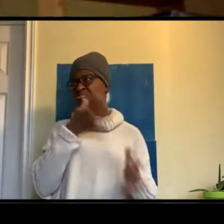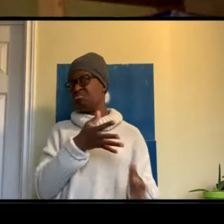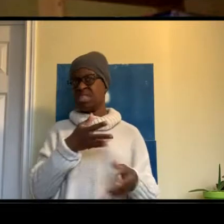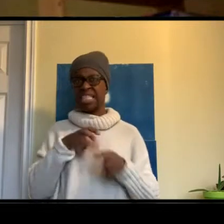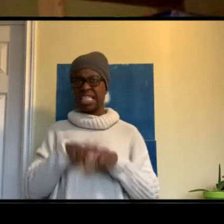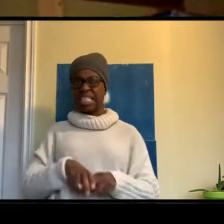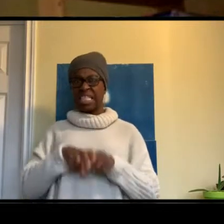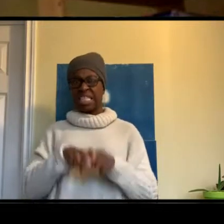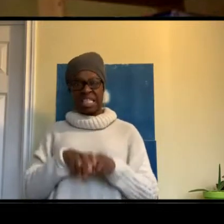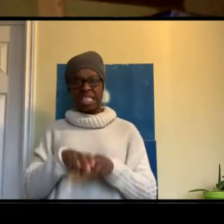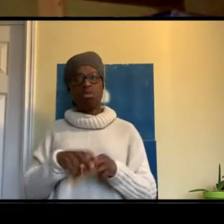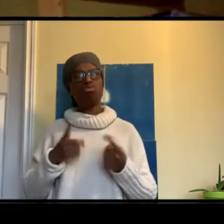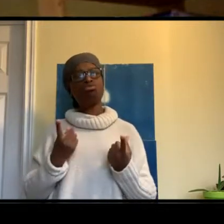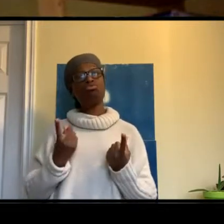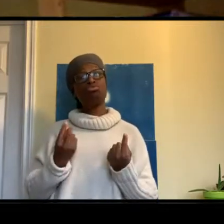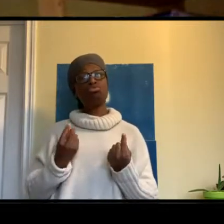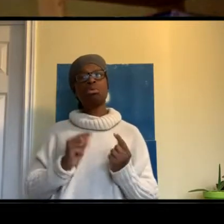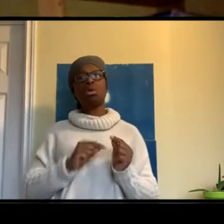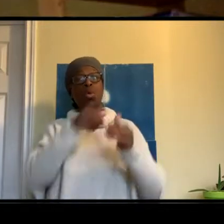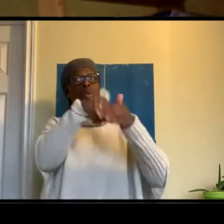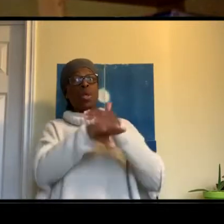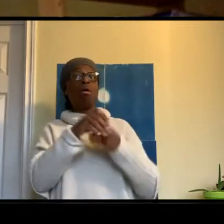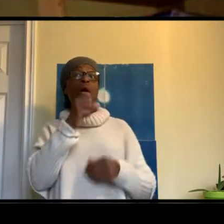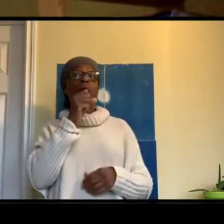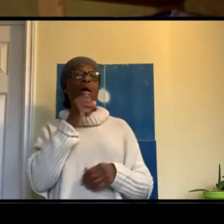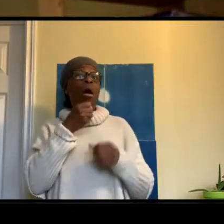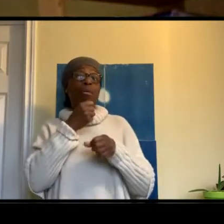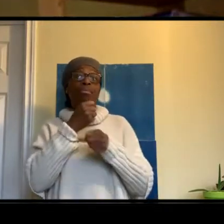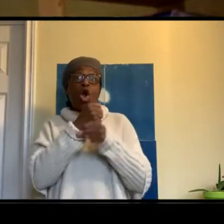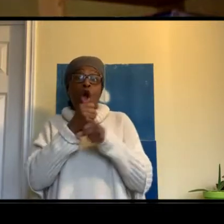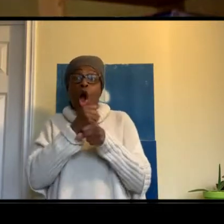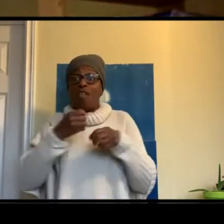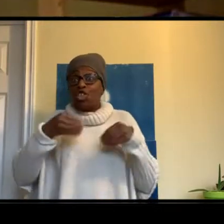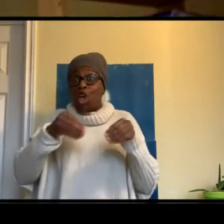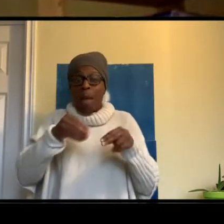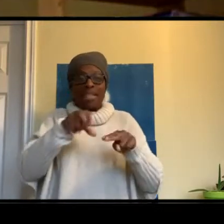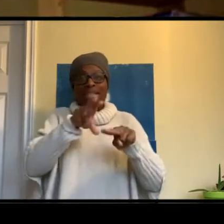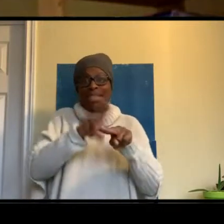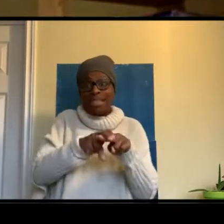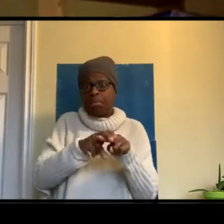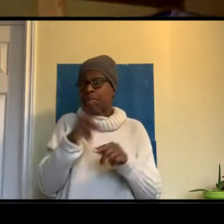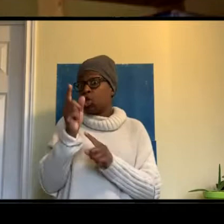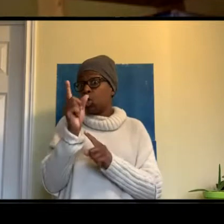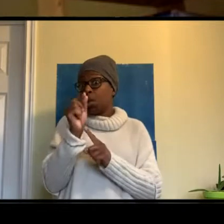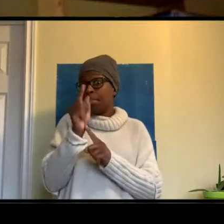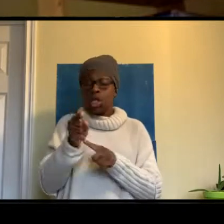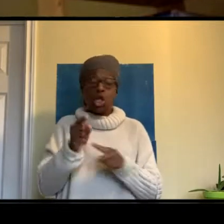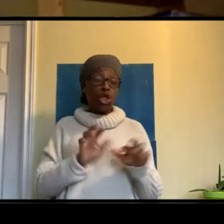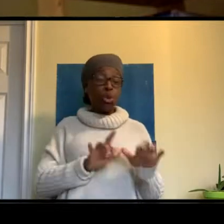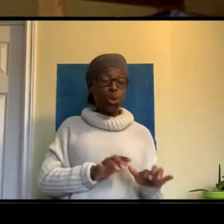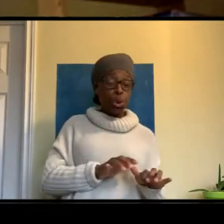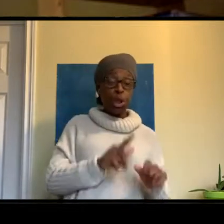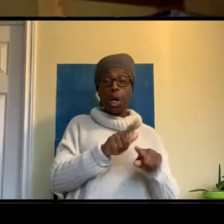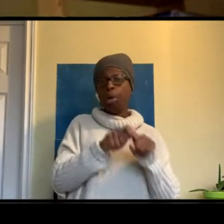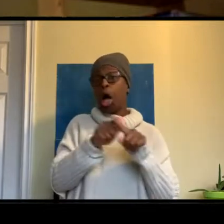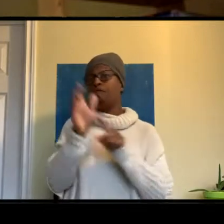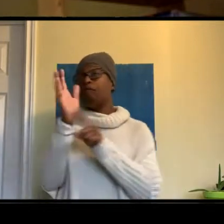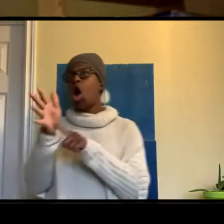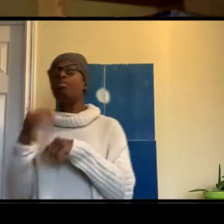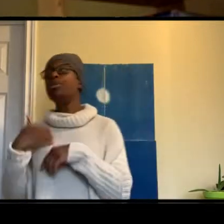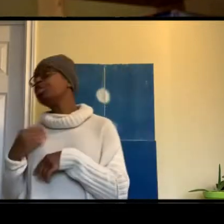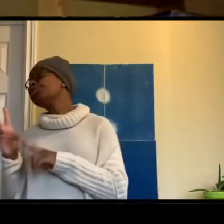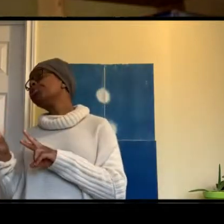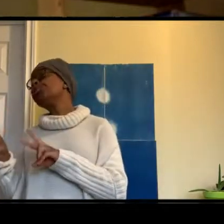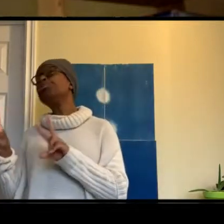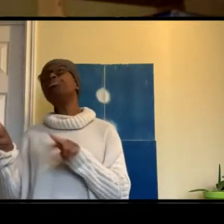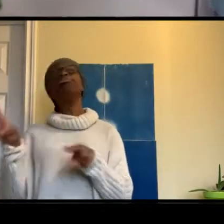and then work for another 20 minutes, and then talk through what you've worked, and just that takes away some of the loneliness too. It's true. And also I think too, talking